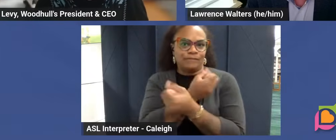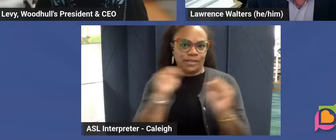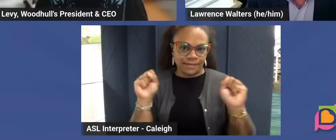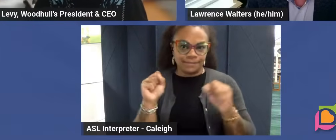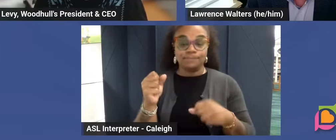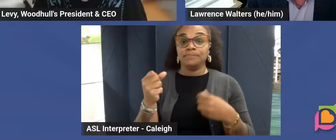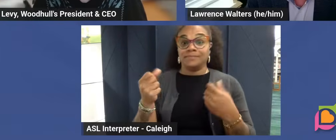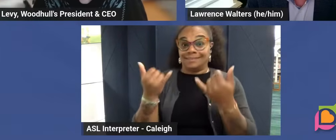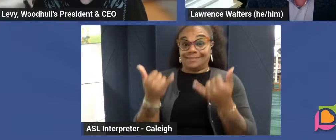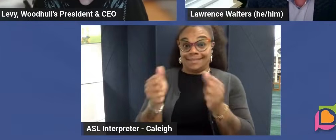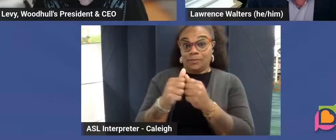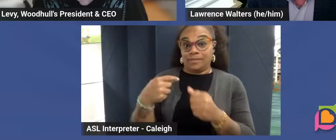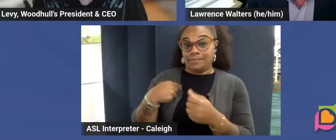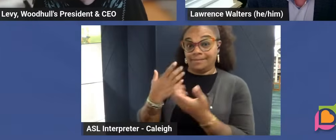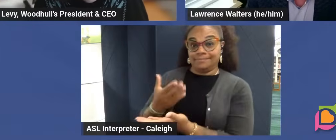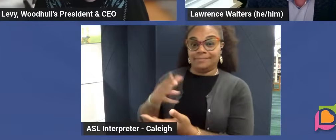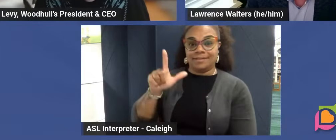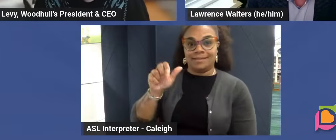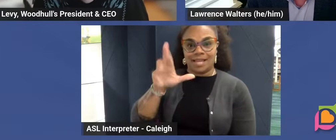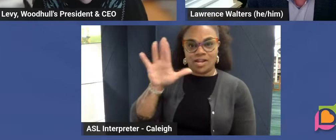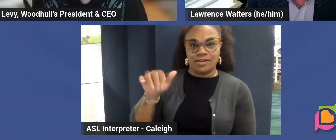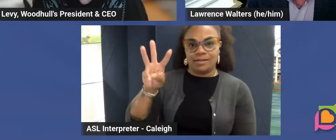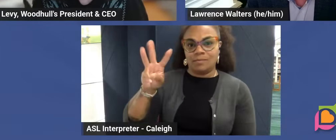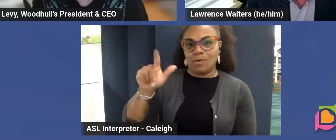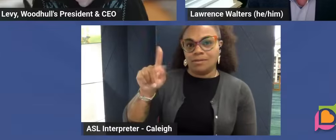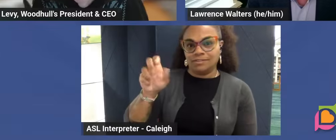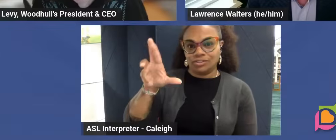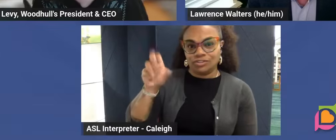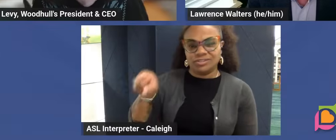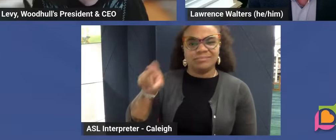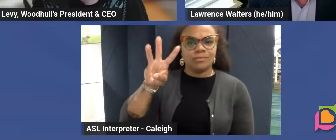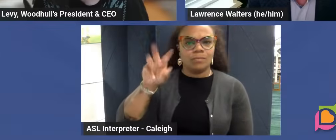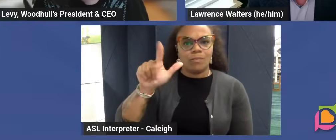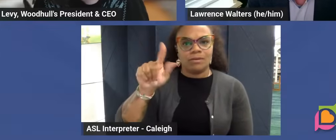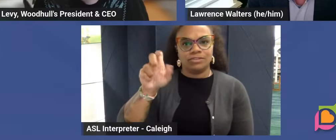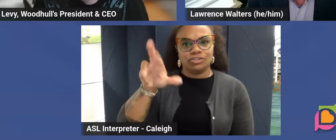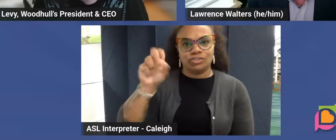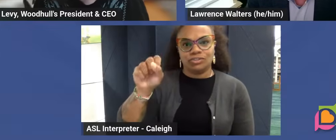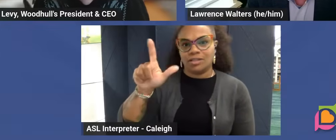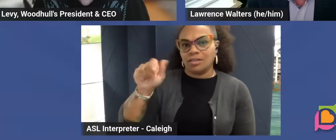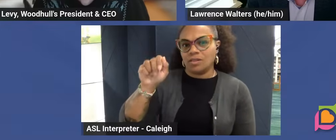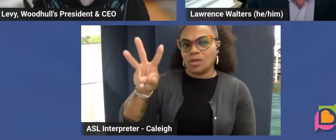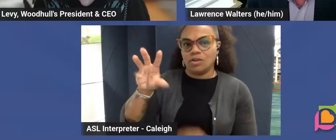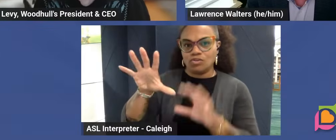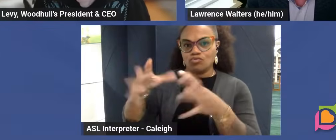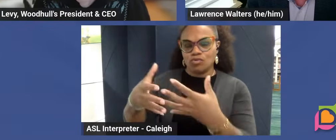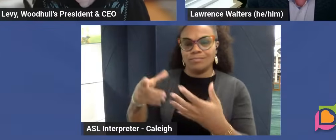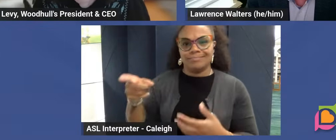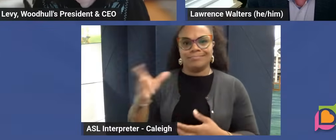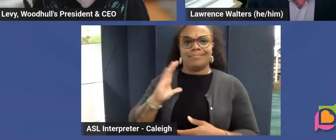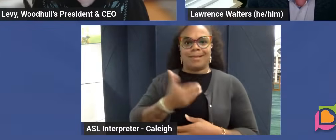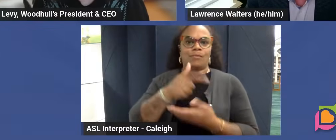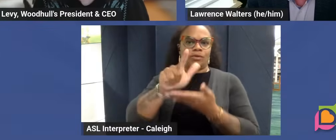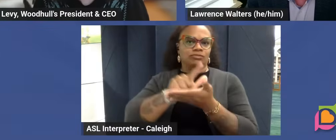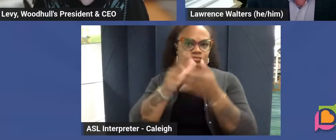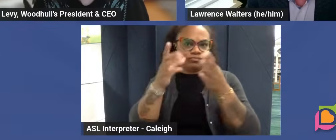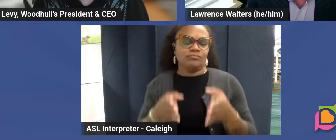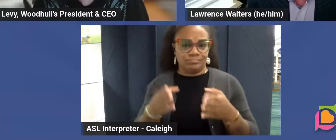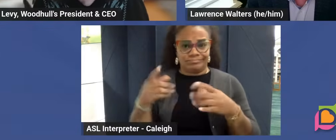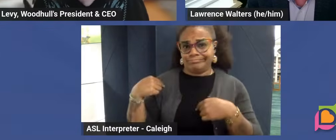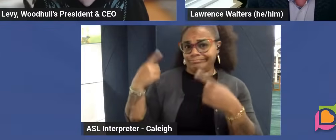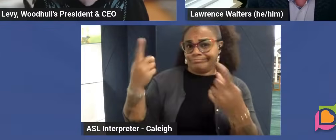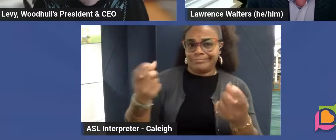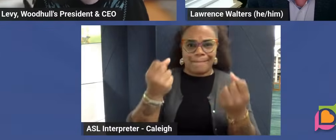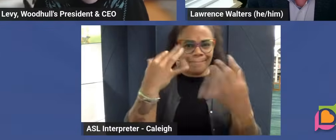today is Larry Walters with Walters Law Group. Larry is Woodhull's general counsel and has been for